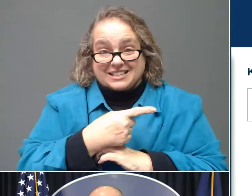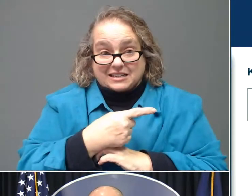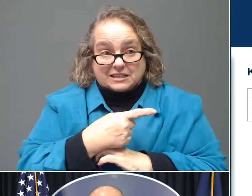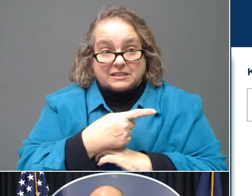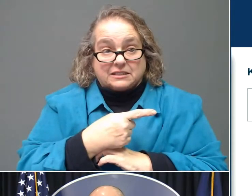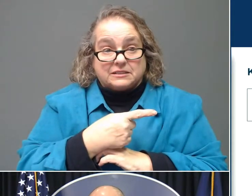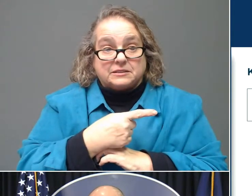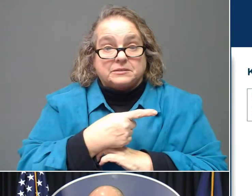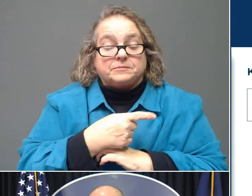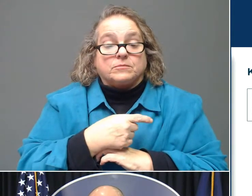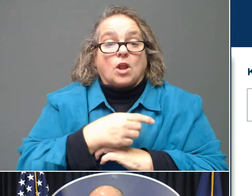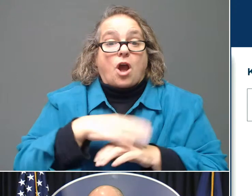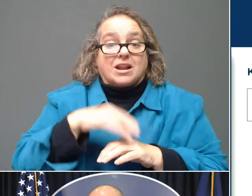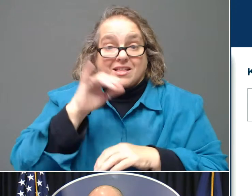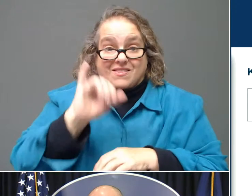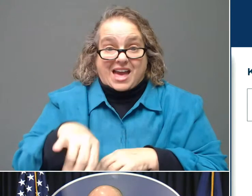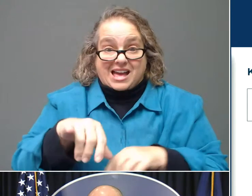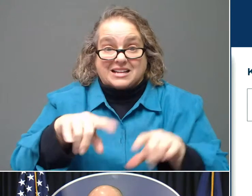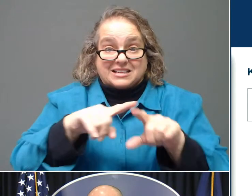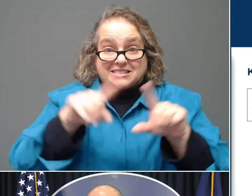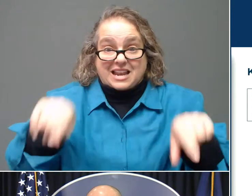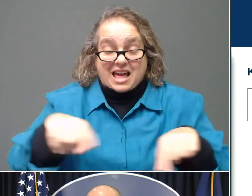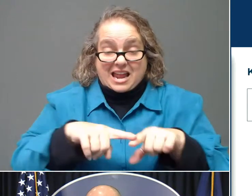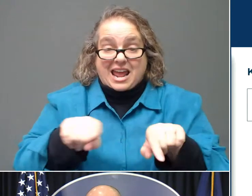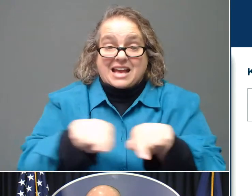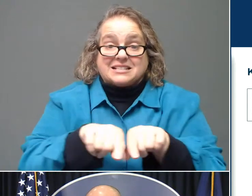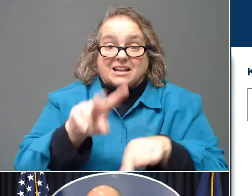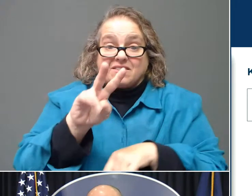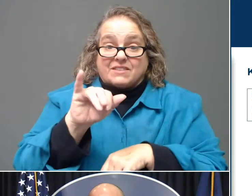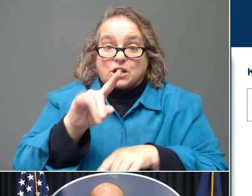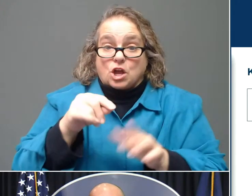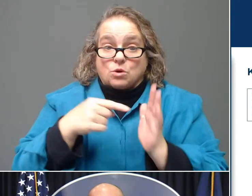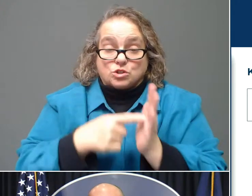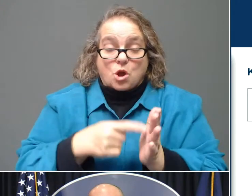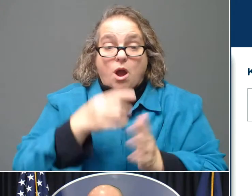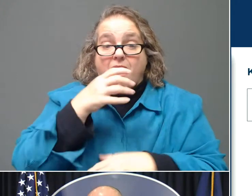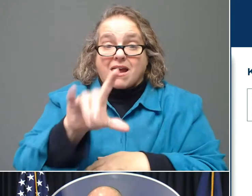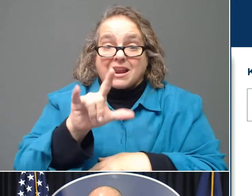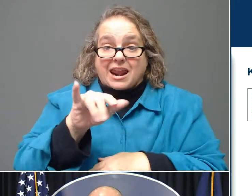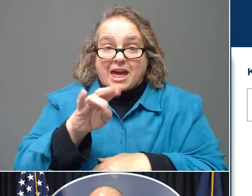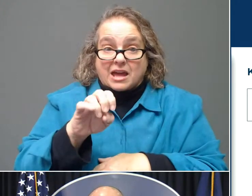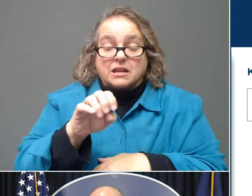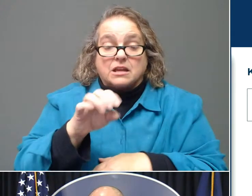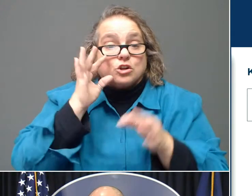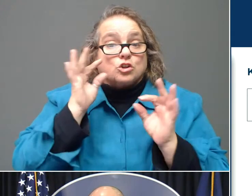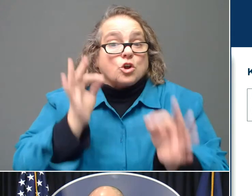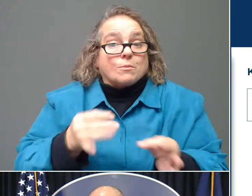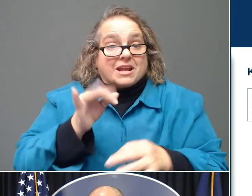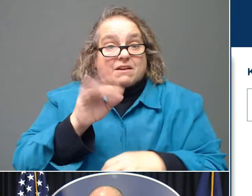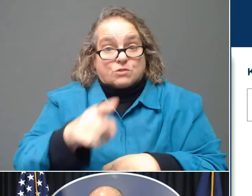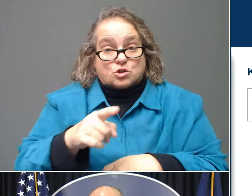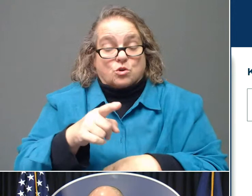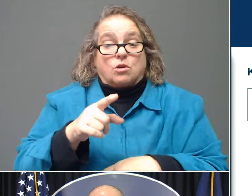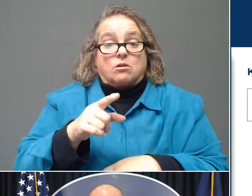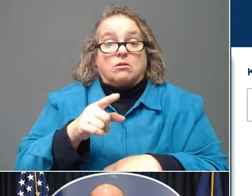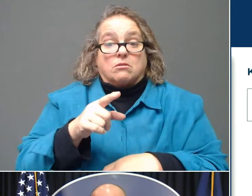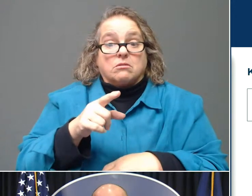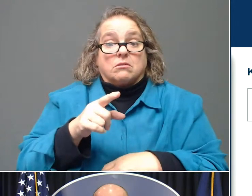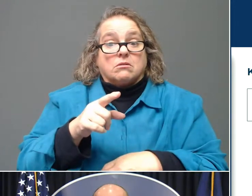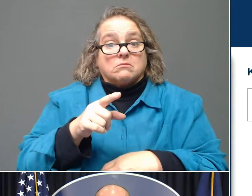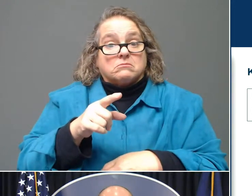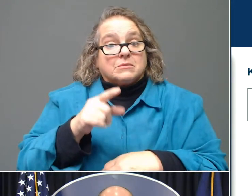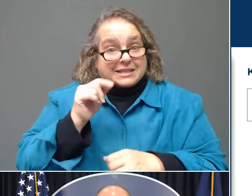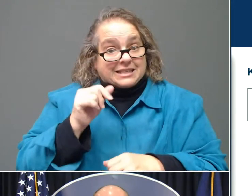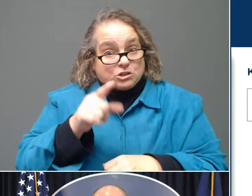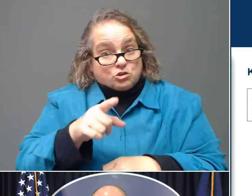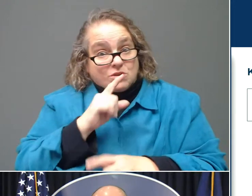this slide, and as the video showed, the website and hotline will determine if you're eligible for a vaccine. And if you are, it'll take you to